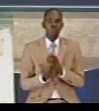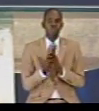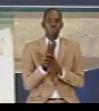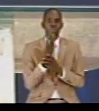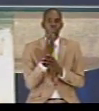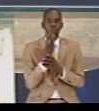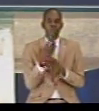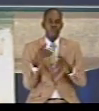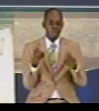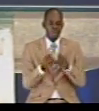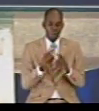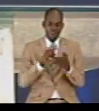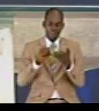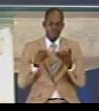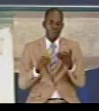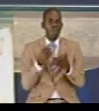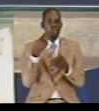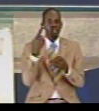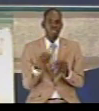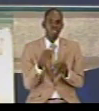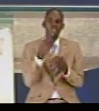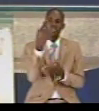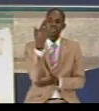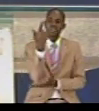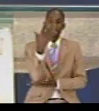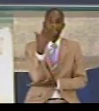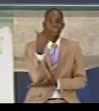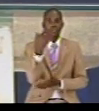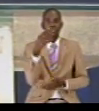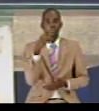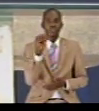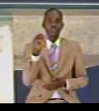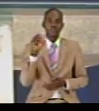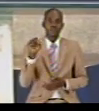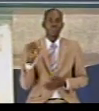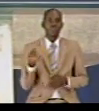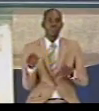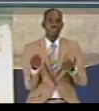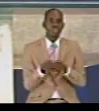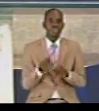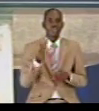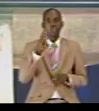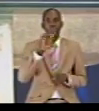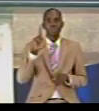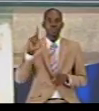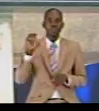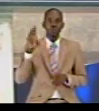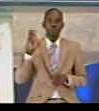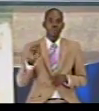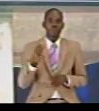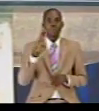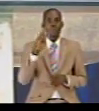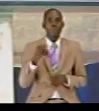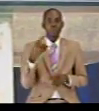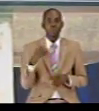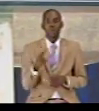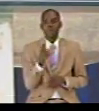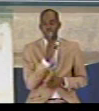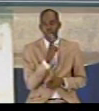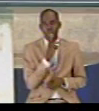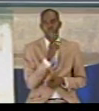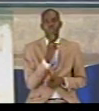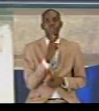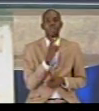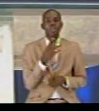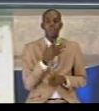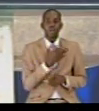as among the grass, as willows by the water courses. One shall say,